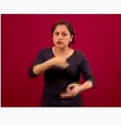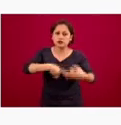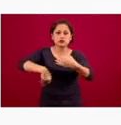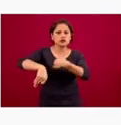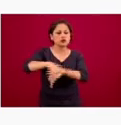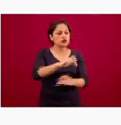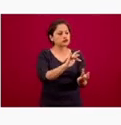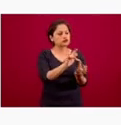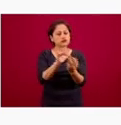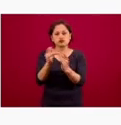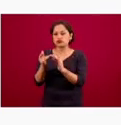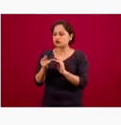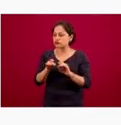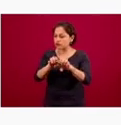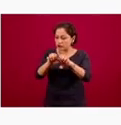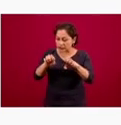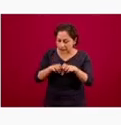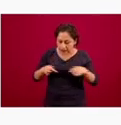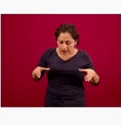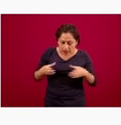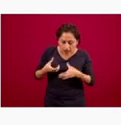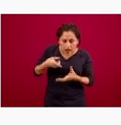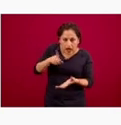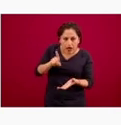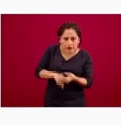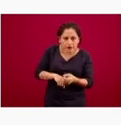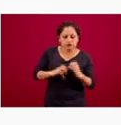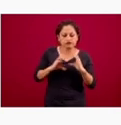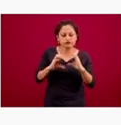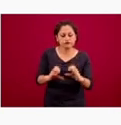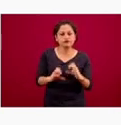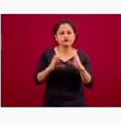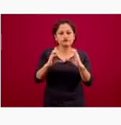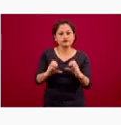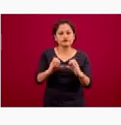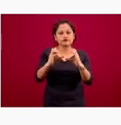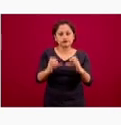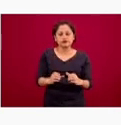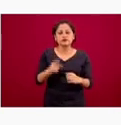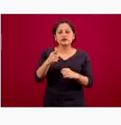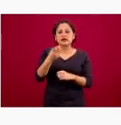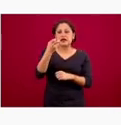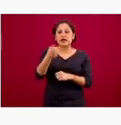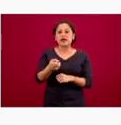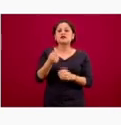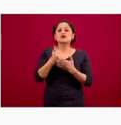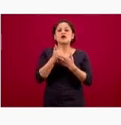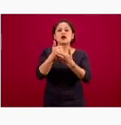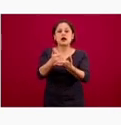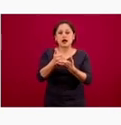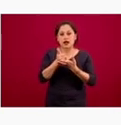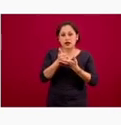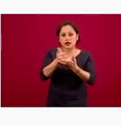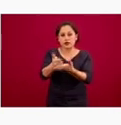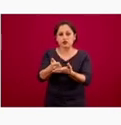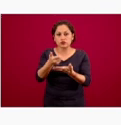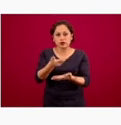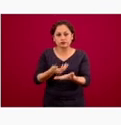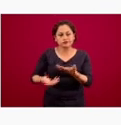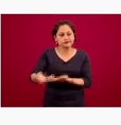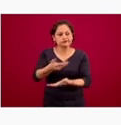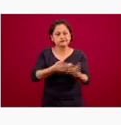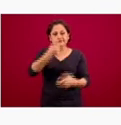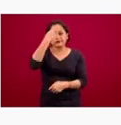others. And we want to take care of our team, and our team includes us. So these measures